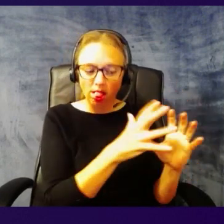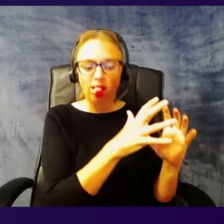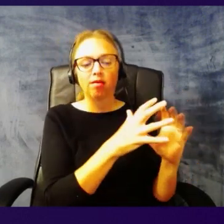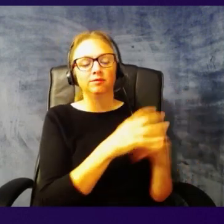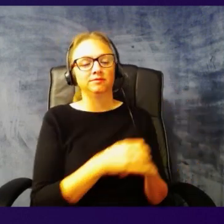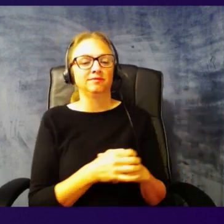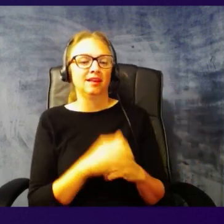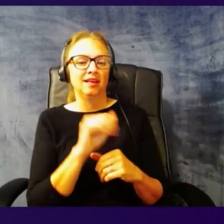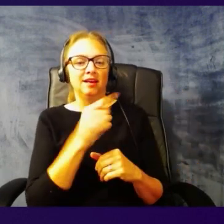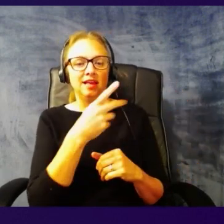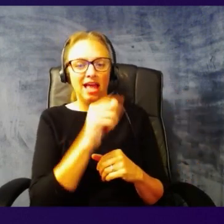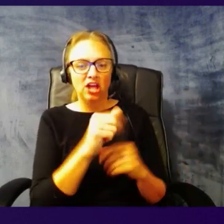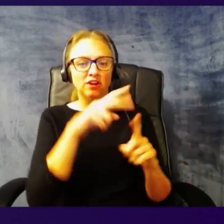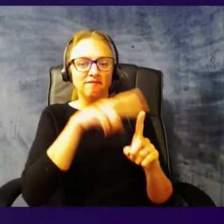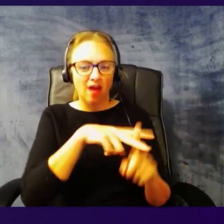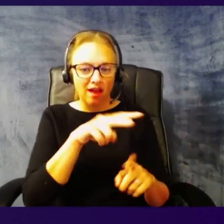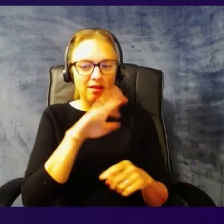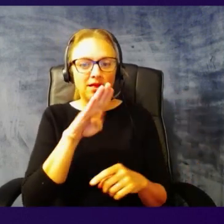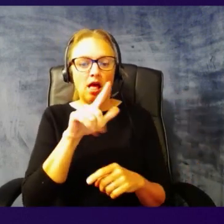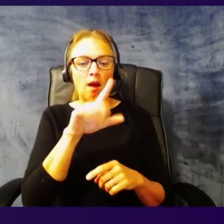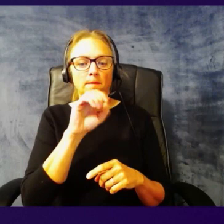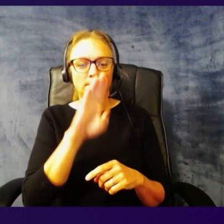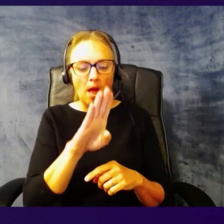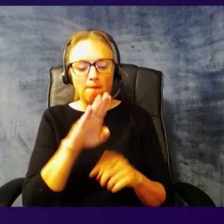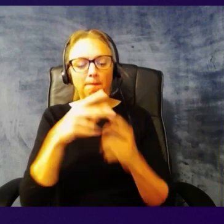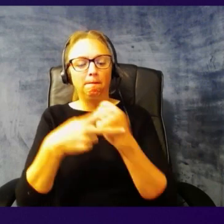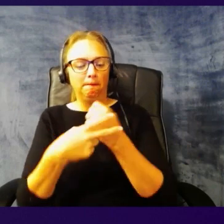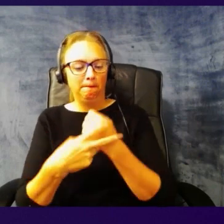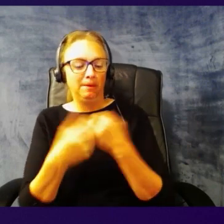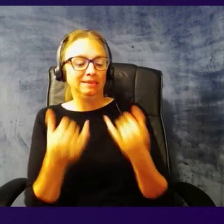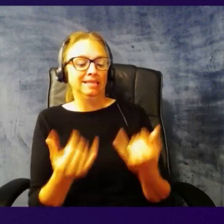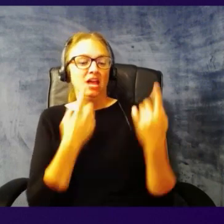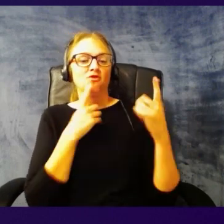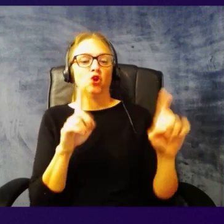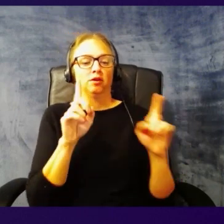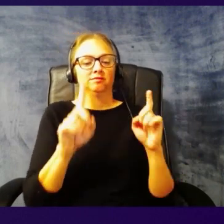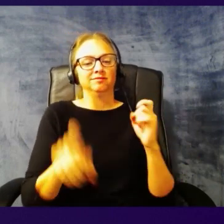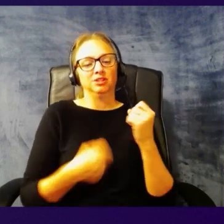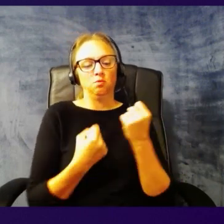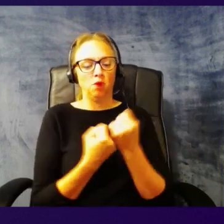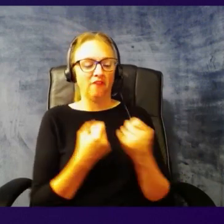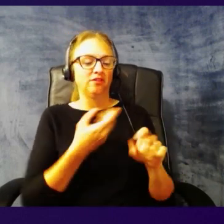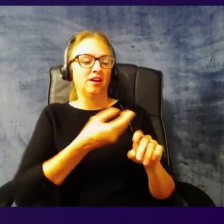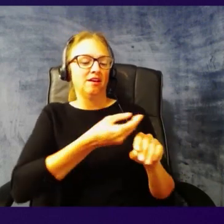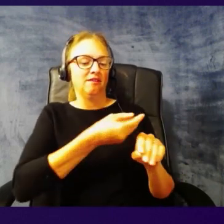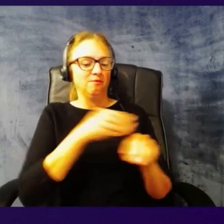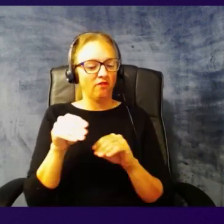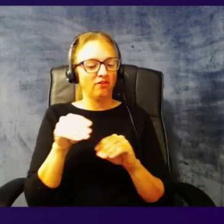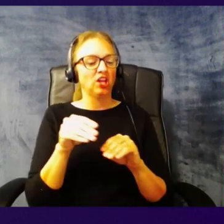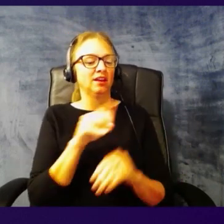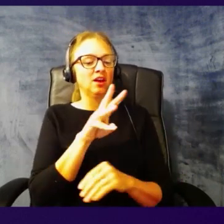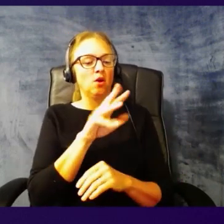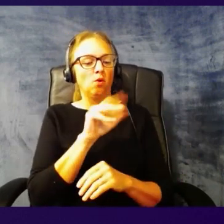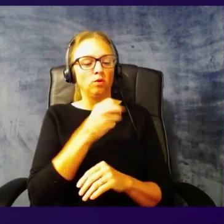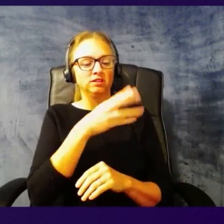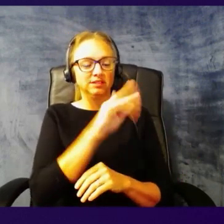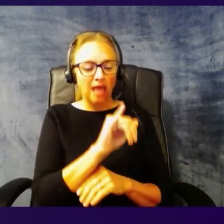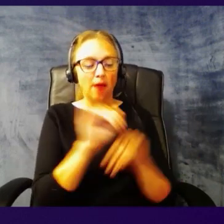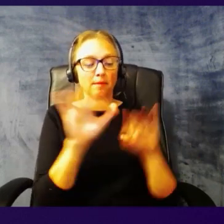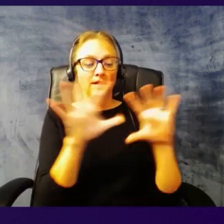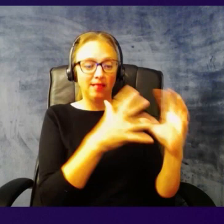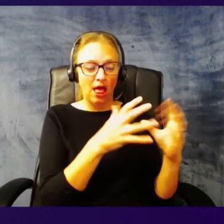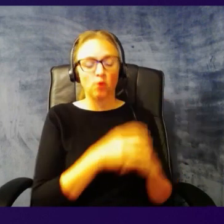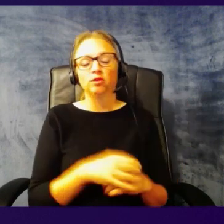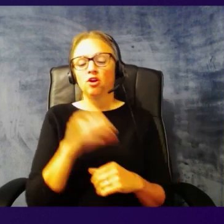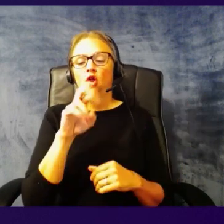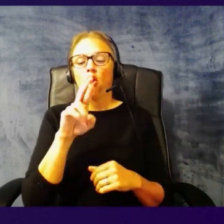Files, Azure Blob Storage, and then today what we announced was support for moving data to and from Wasabi Cloud, Oracle Cloud